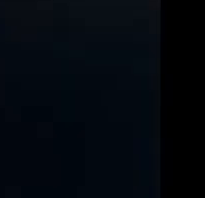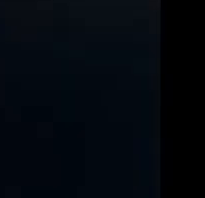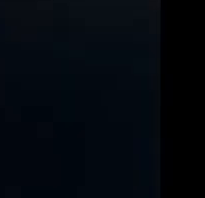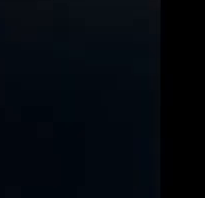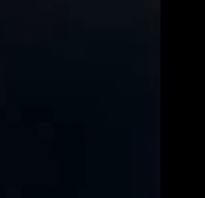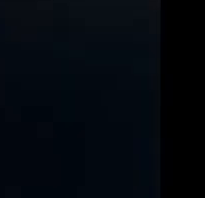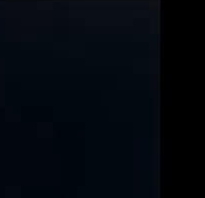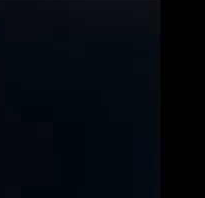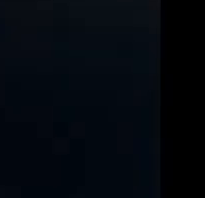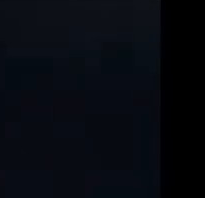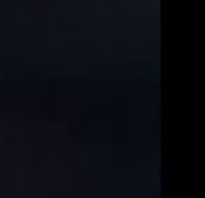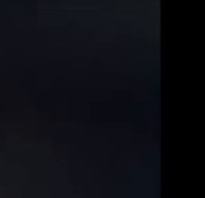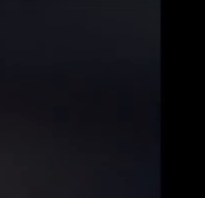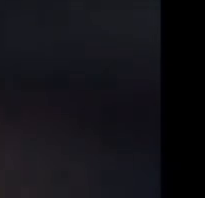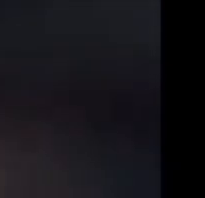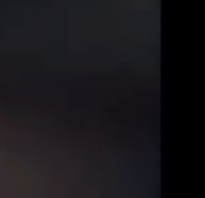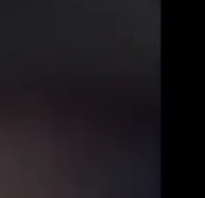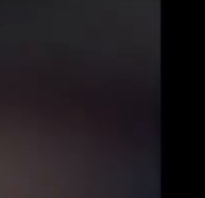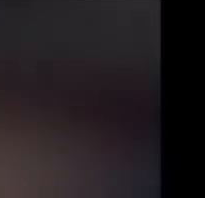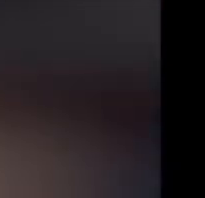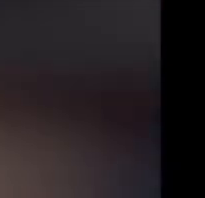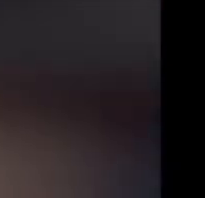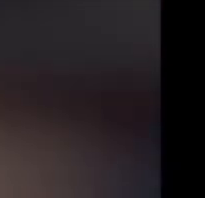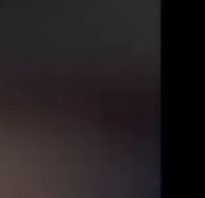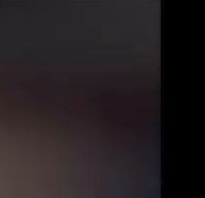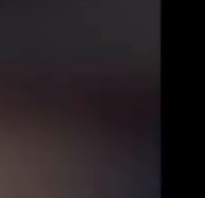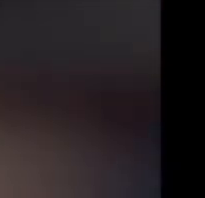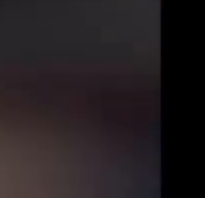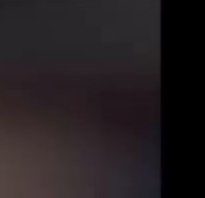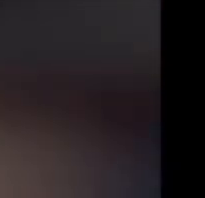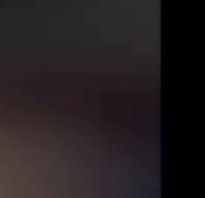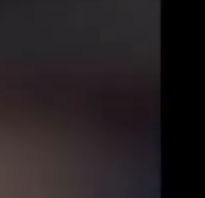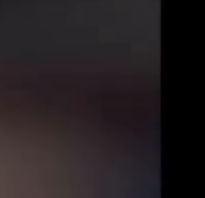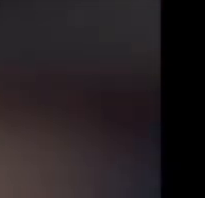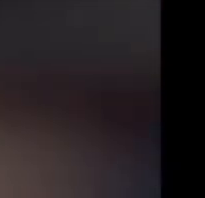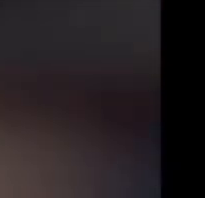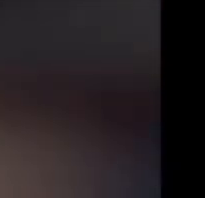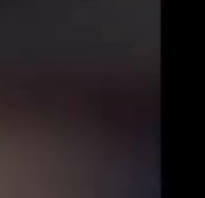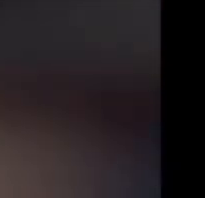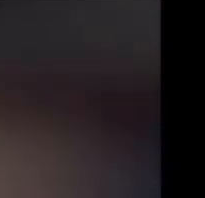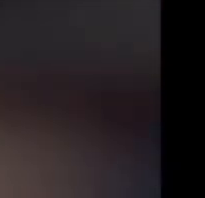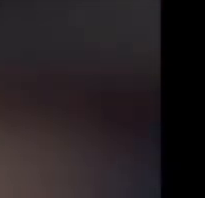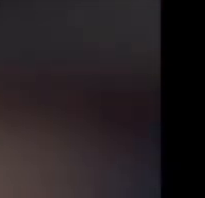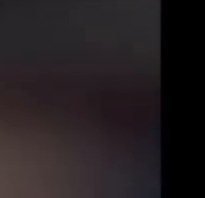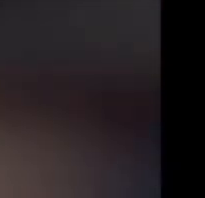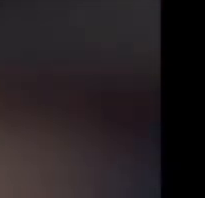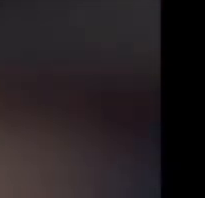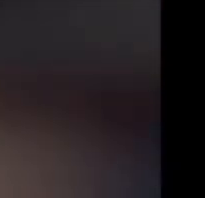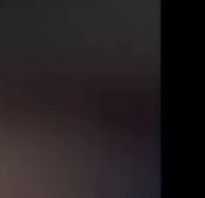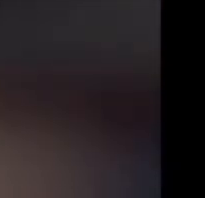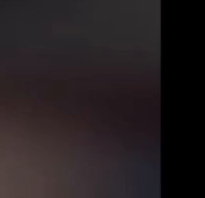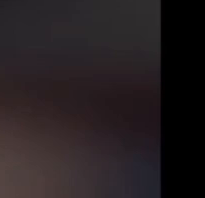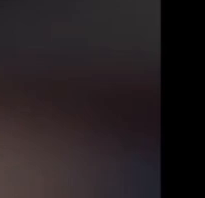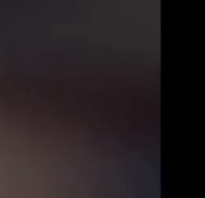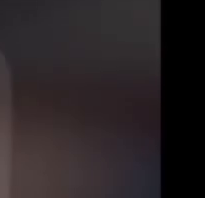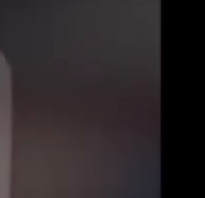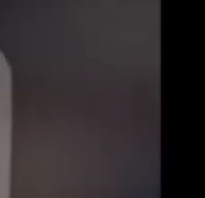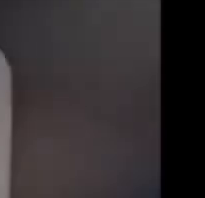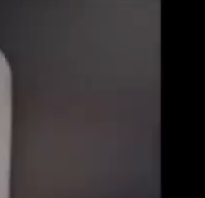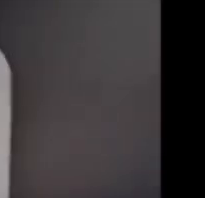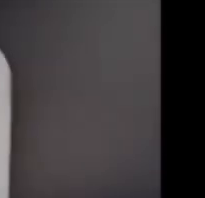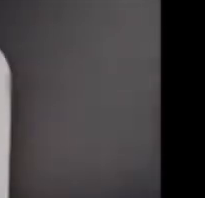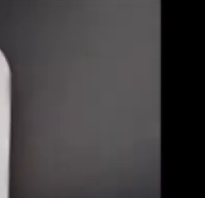by. To shake the hand of a man who vowed to fight so my kids